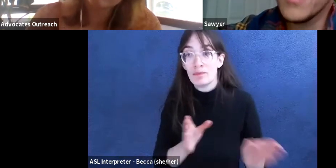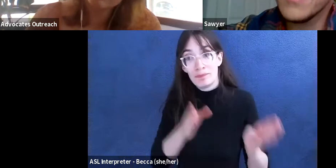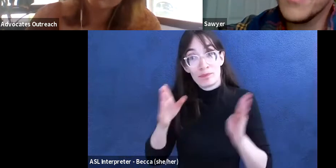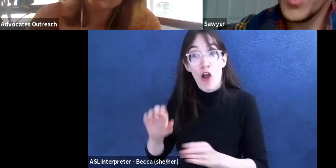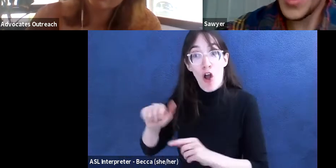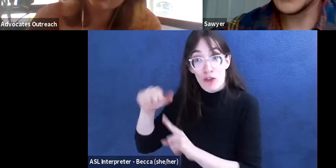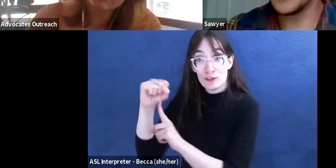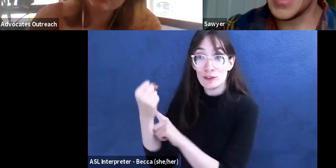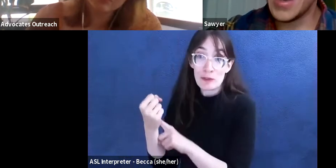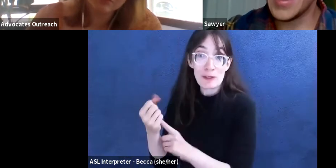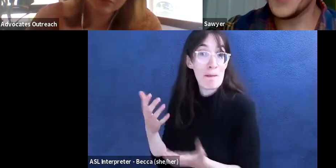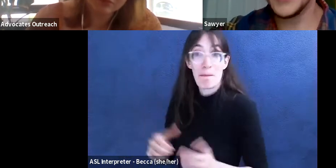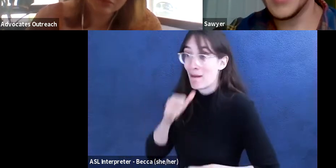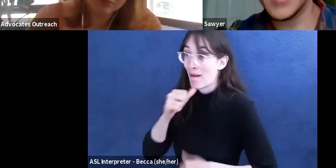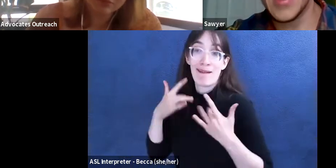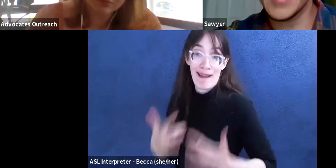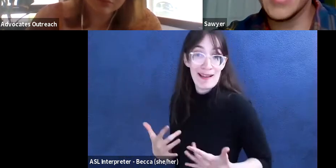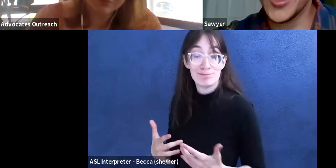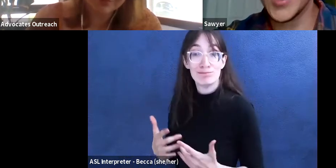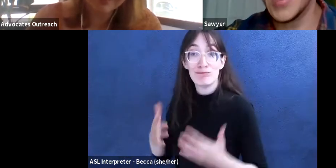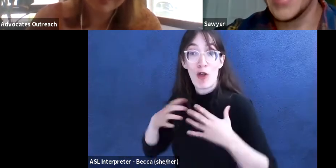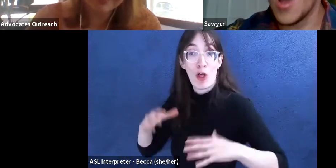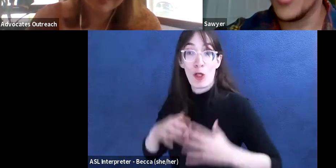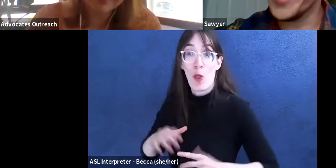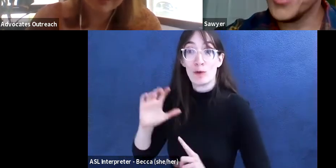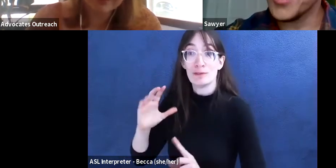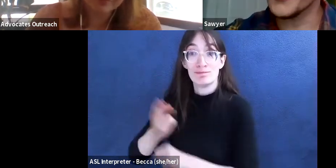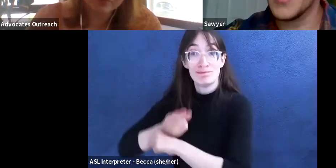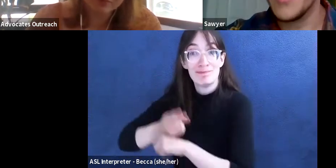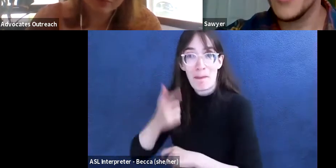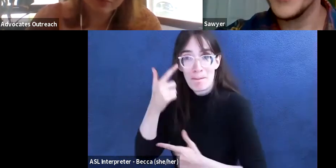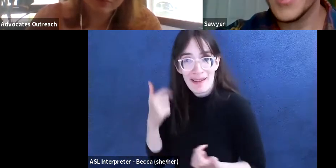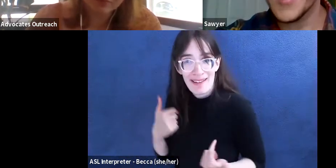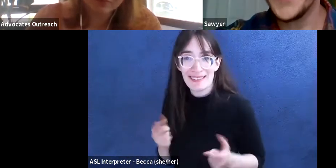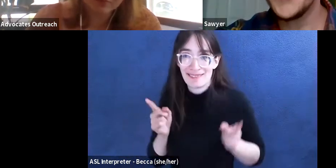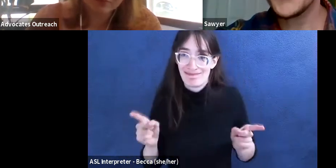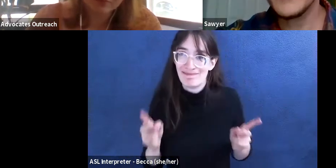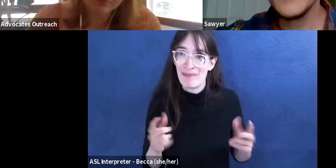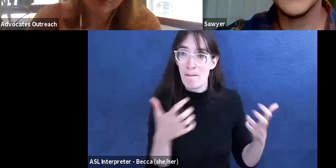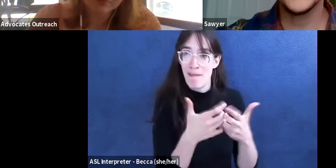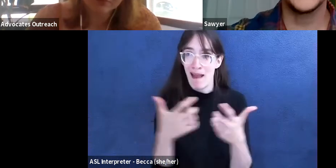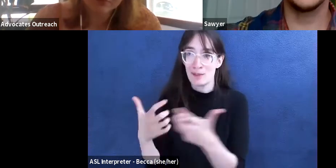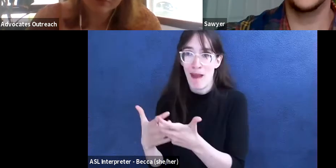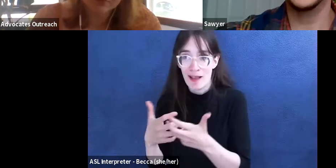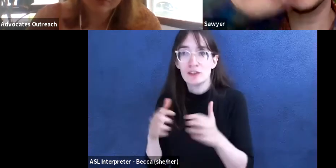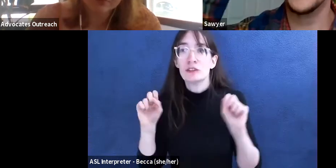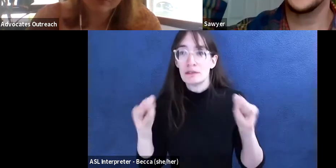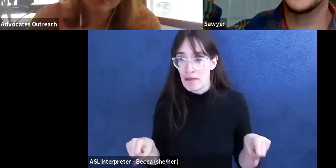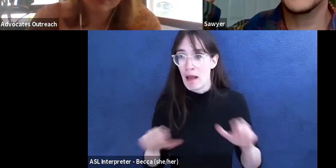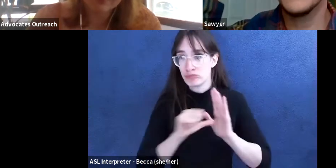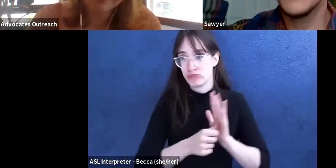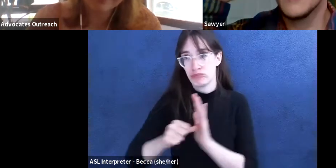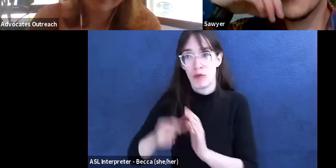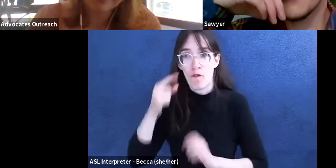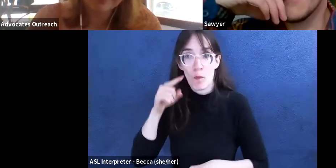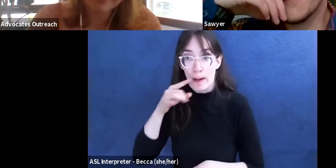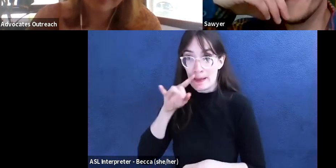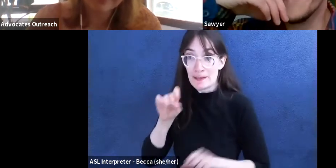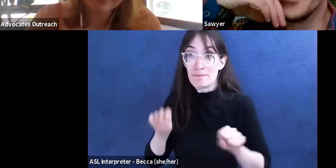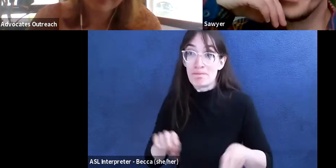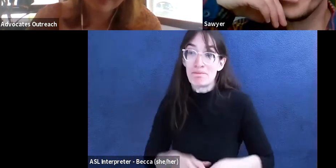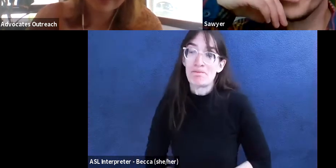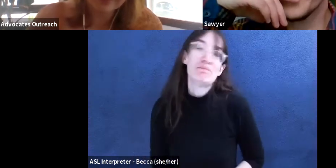more diversity than what was shown in the other book. And then it's got,